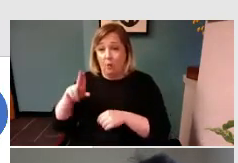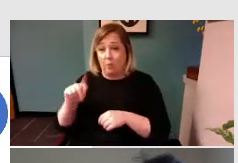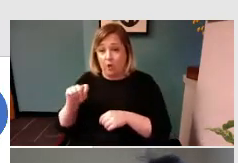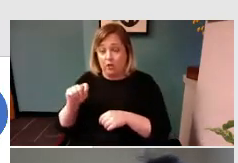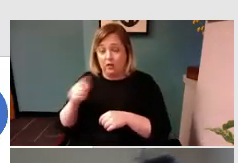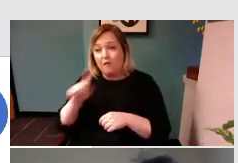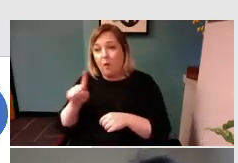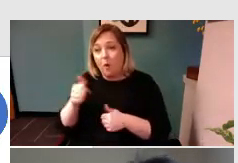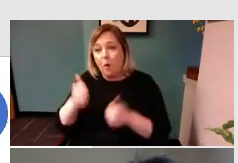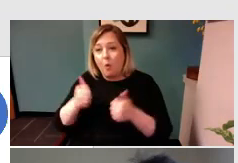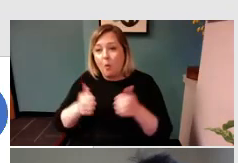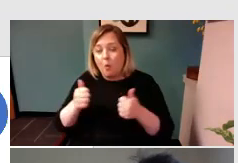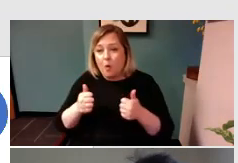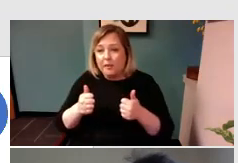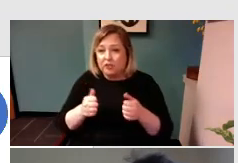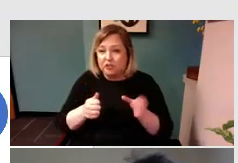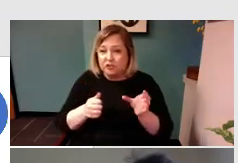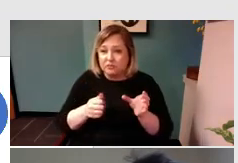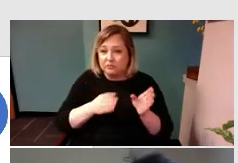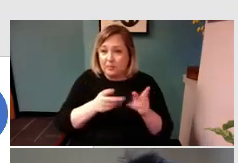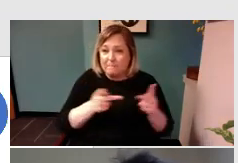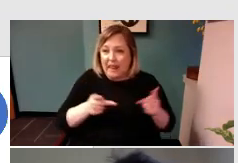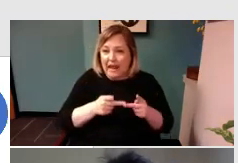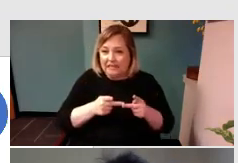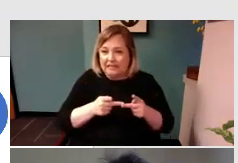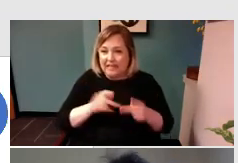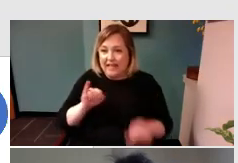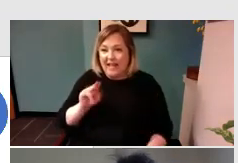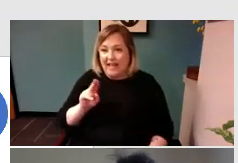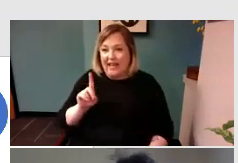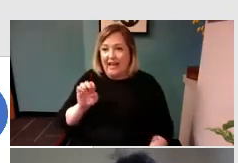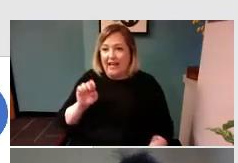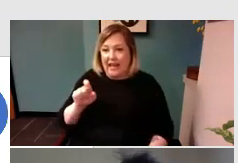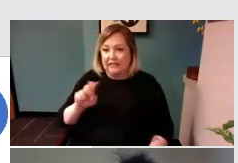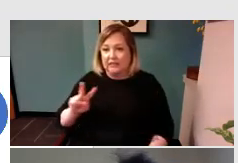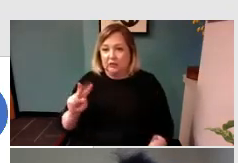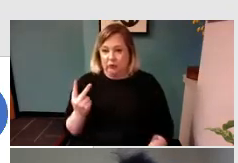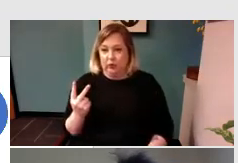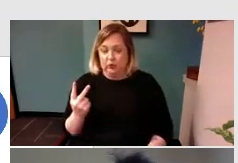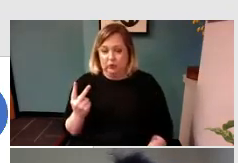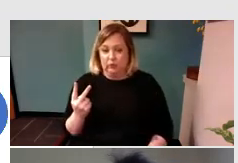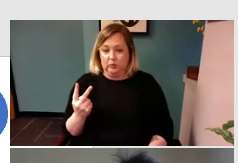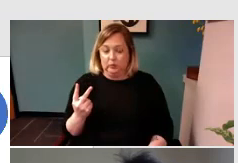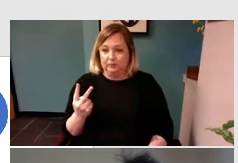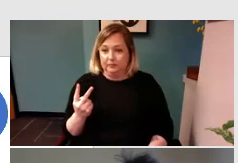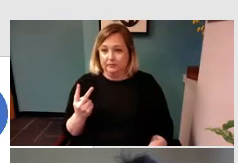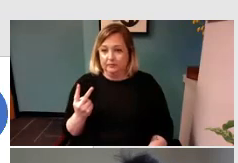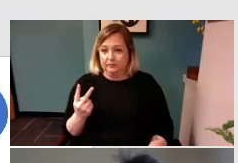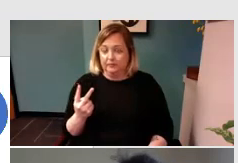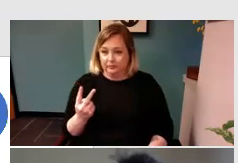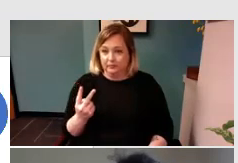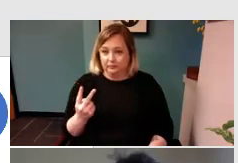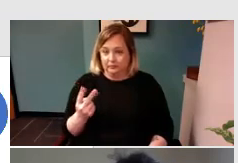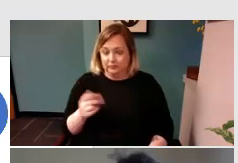is the data structure that we are going to look at. So basically a data structure that takes in the node name and gives you the index of